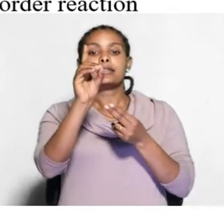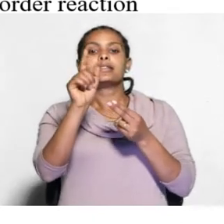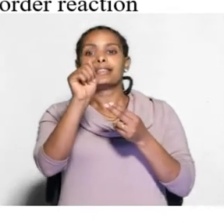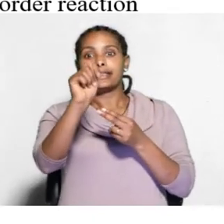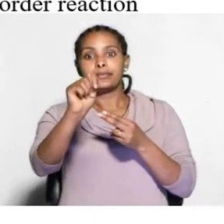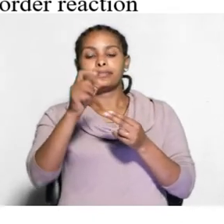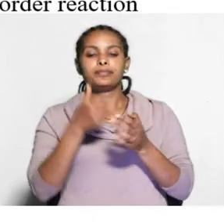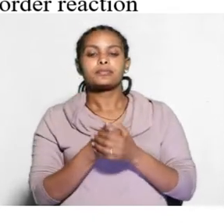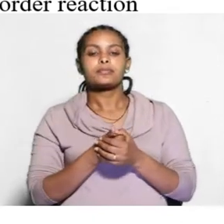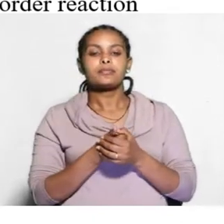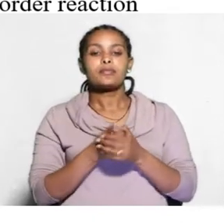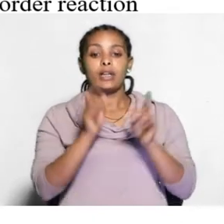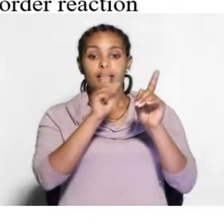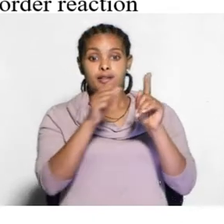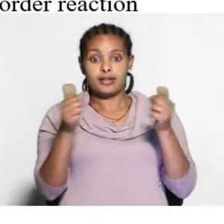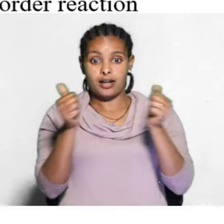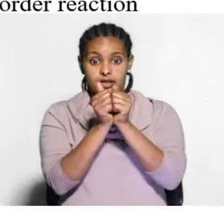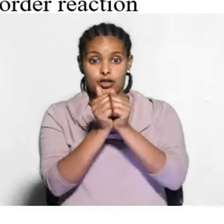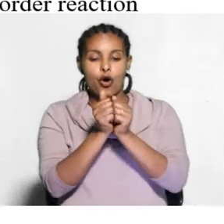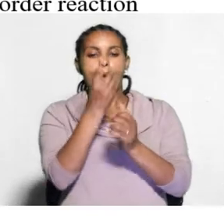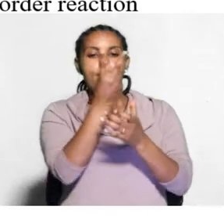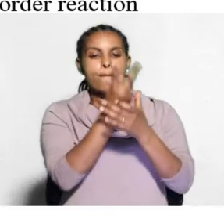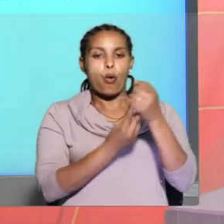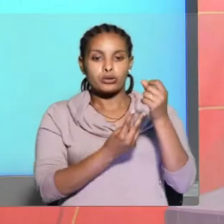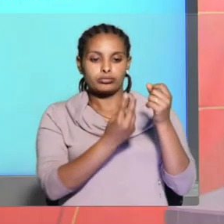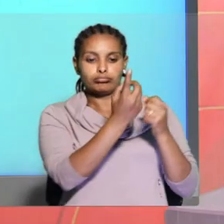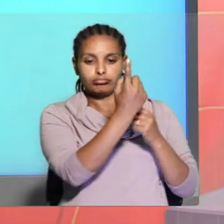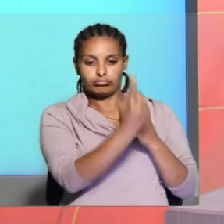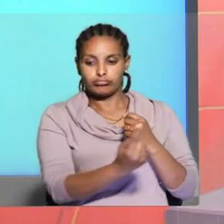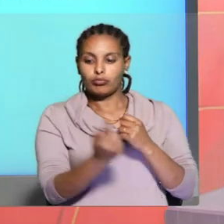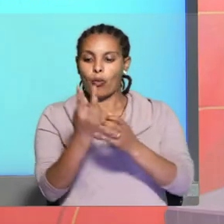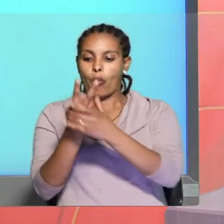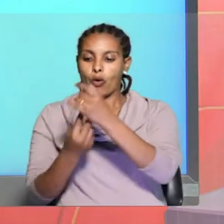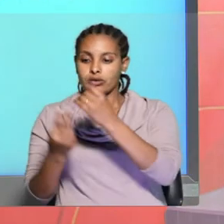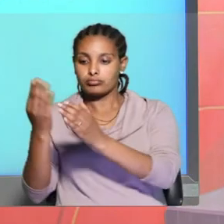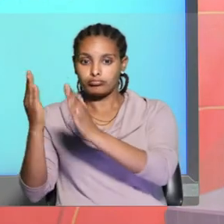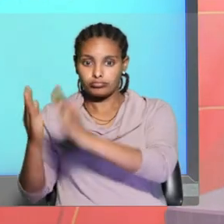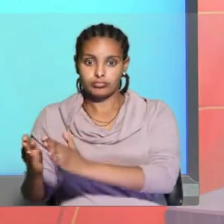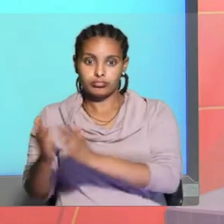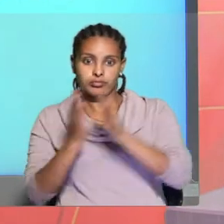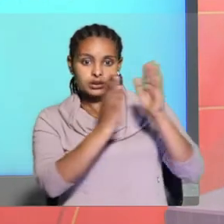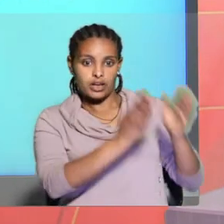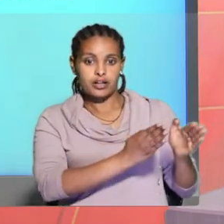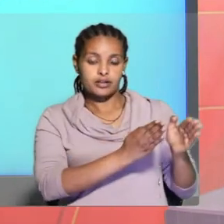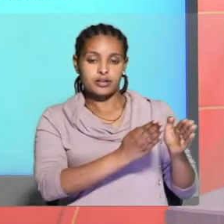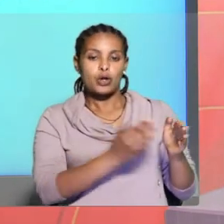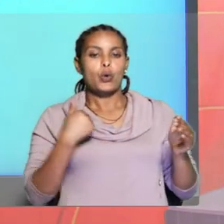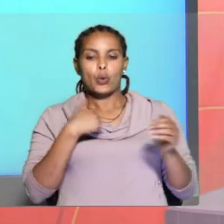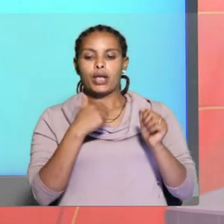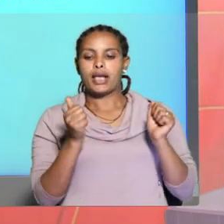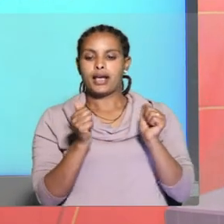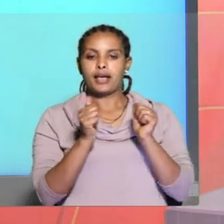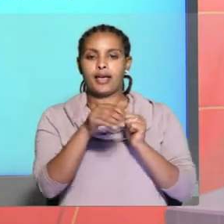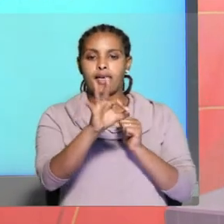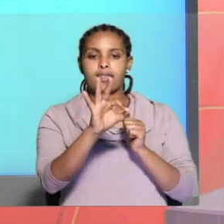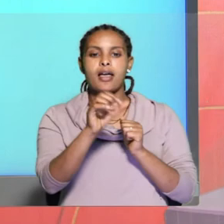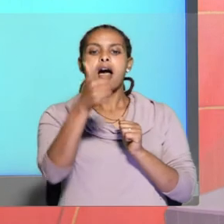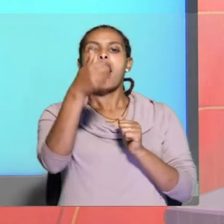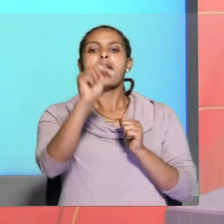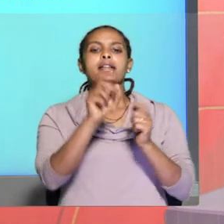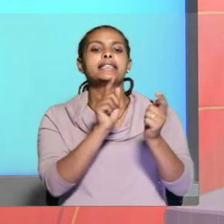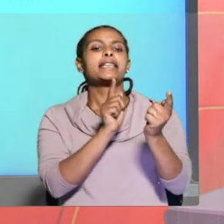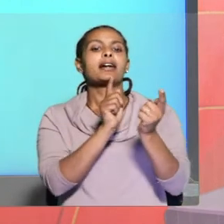t integrating both sides integrating both sides we get an